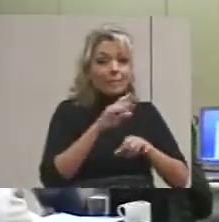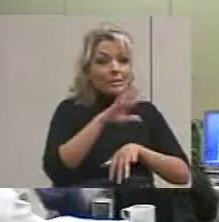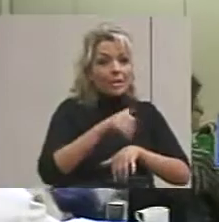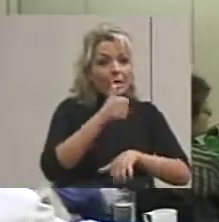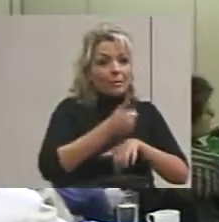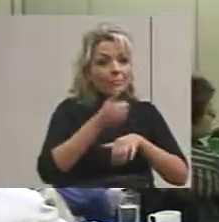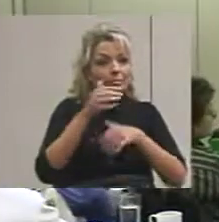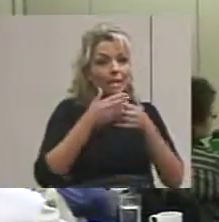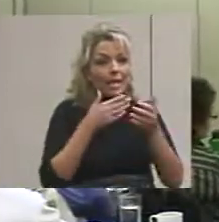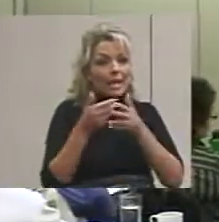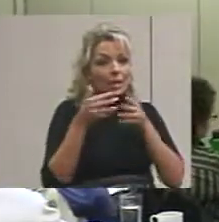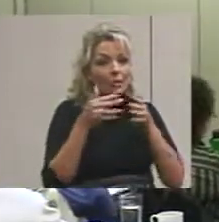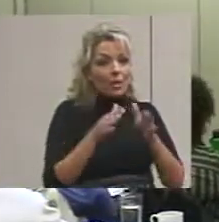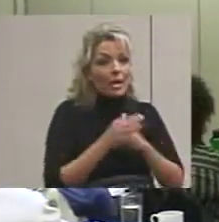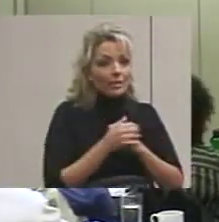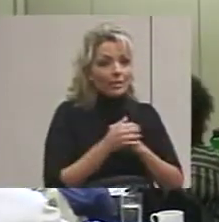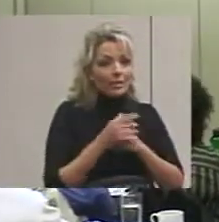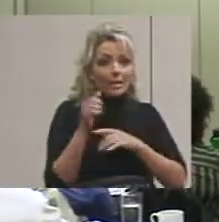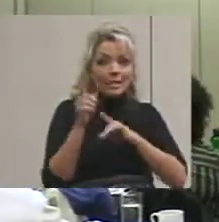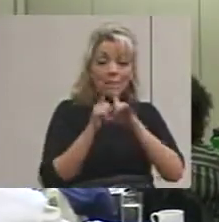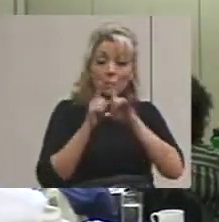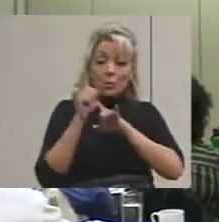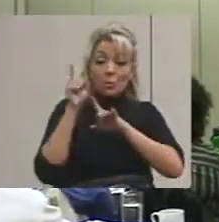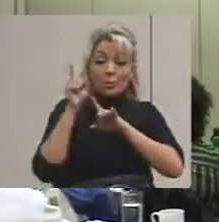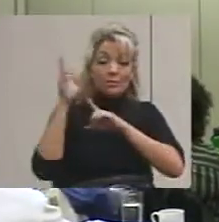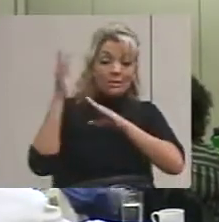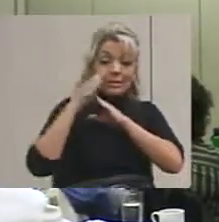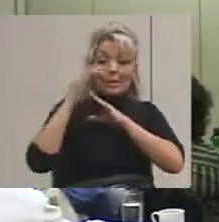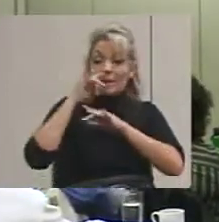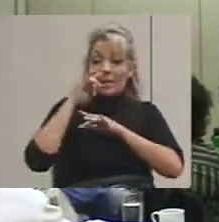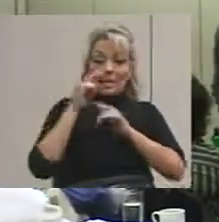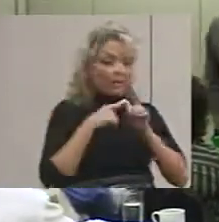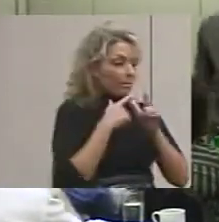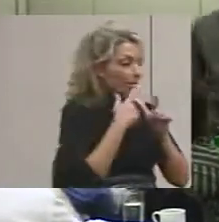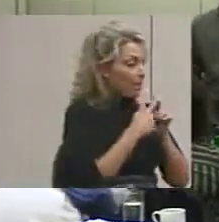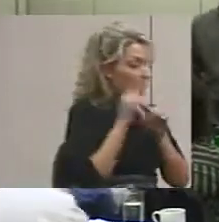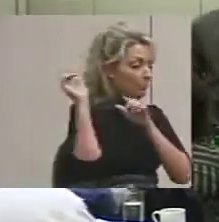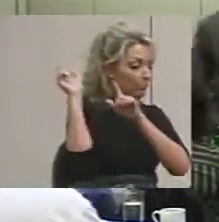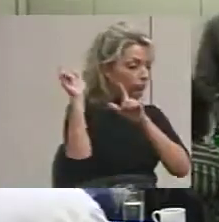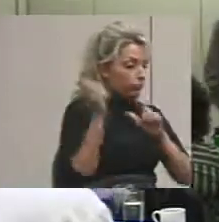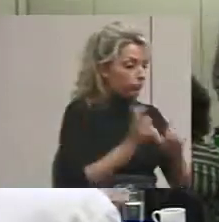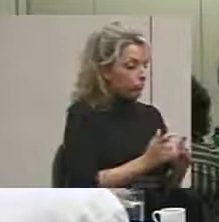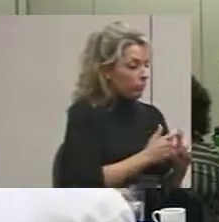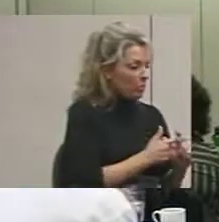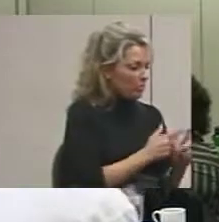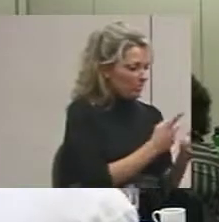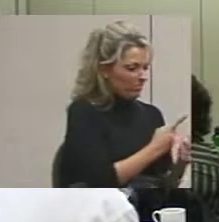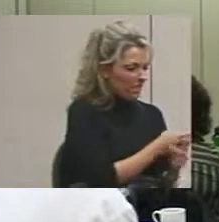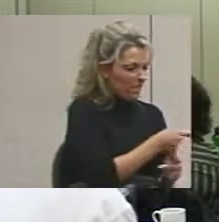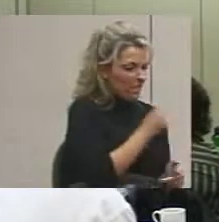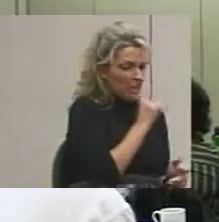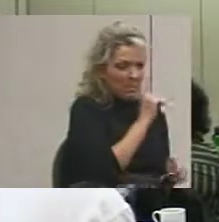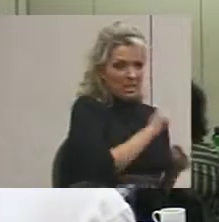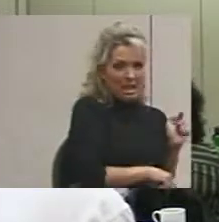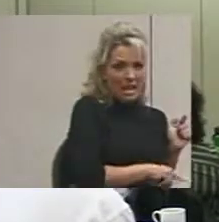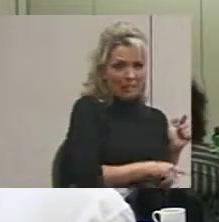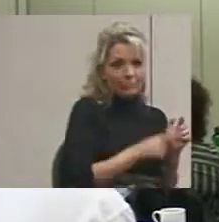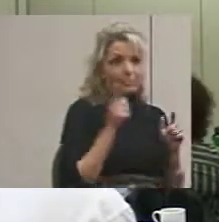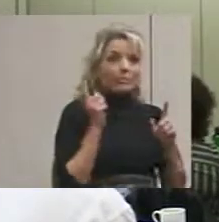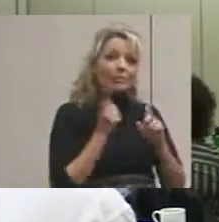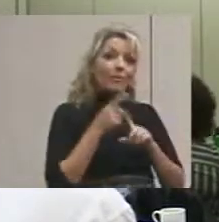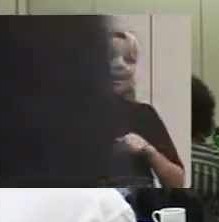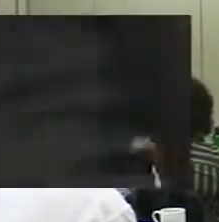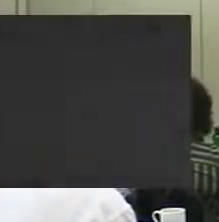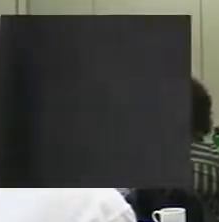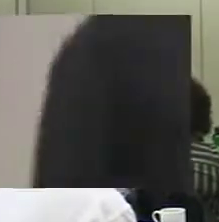of, this is our superstar kid, to this is, we can't figure this one out at all, to we're halfway done, to whatever. I mean,